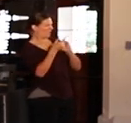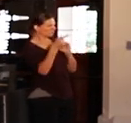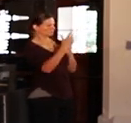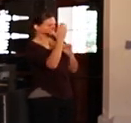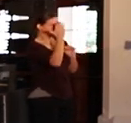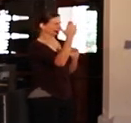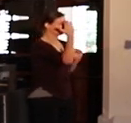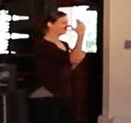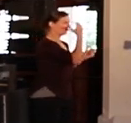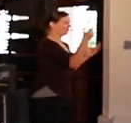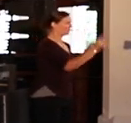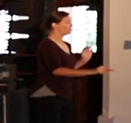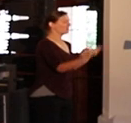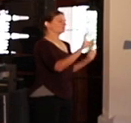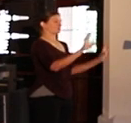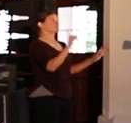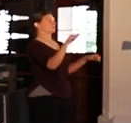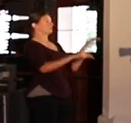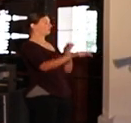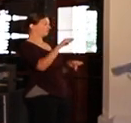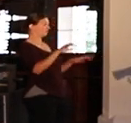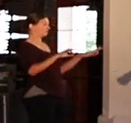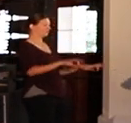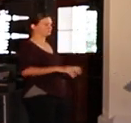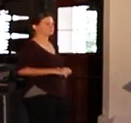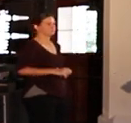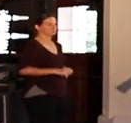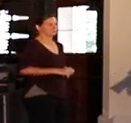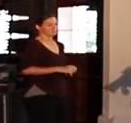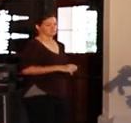seeing familiar faces? Well, hang on.